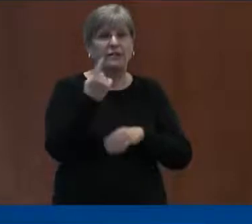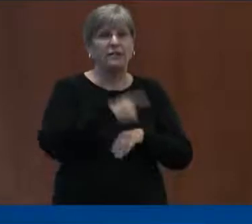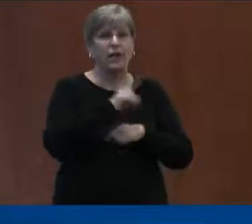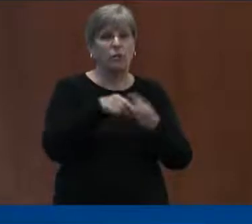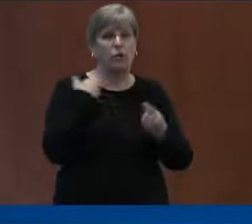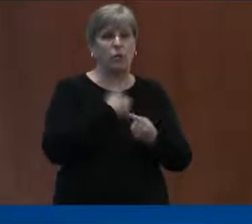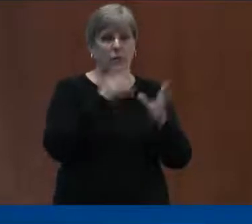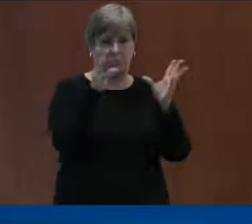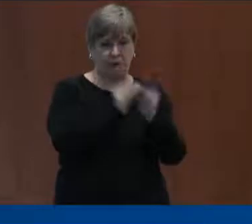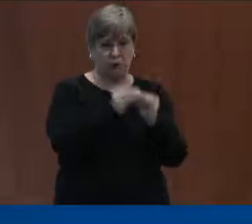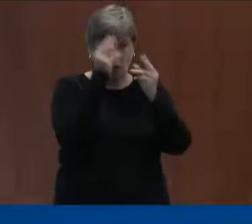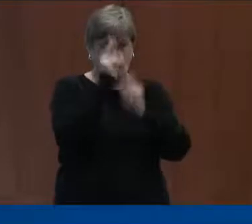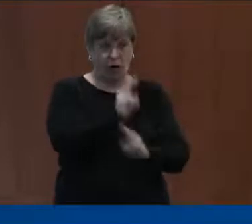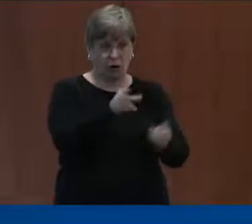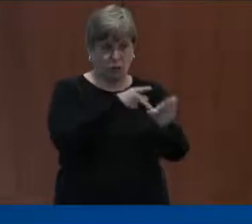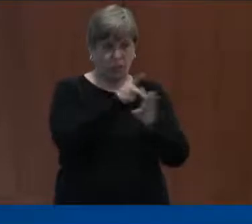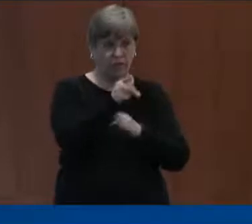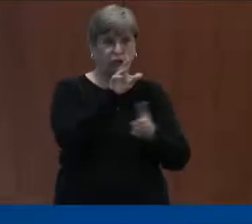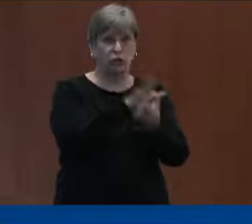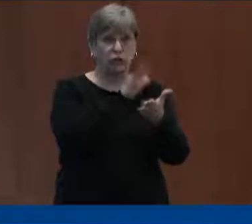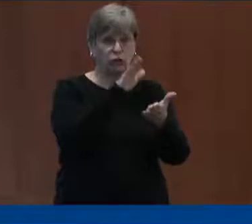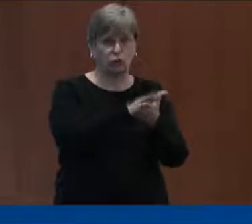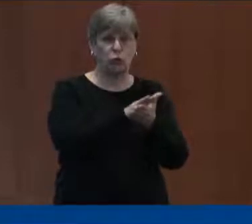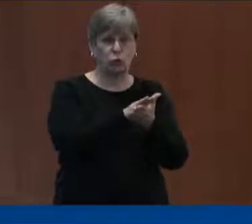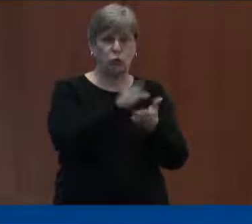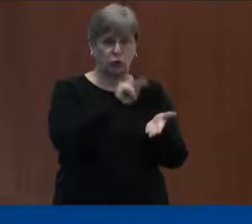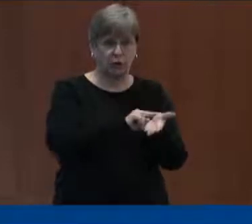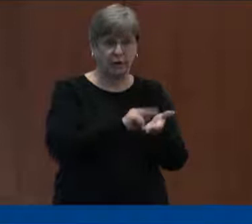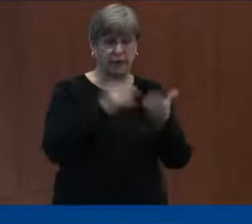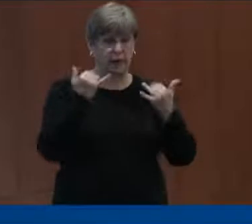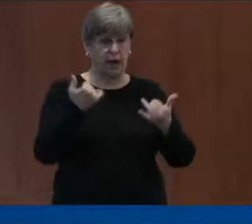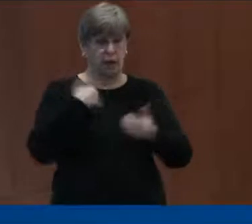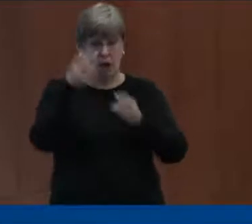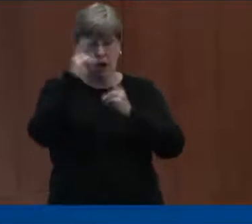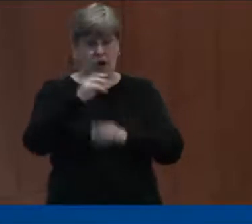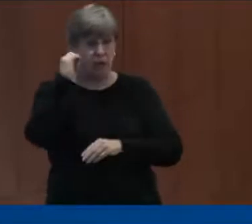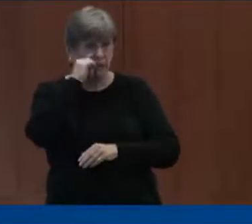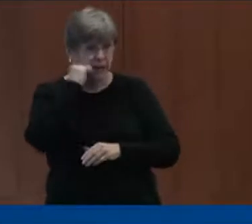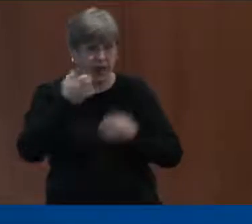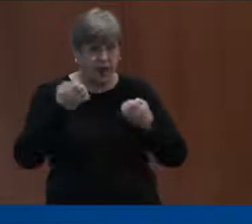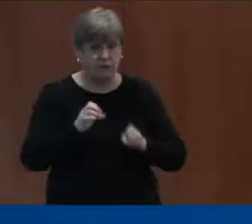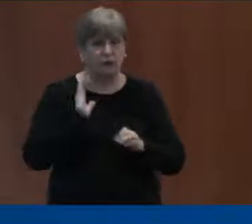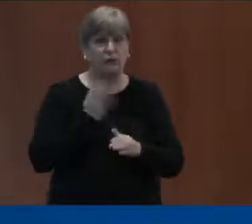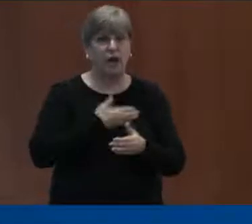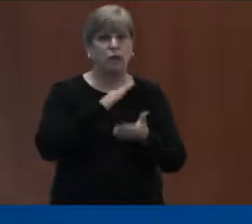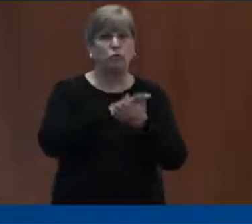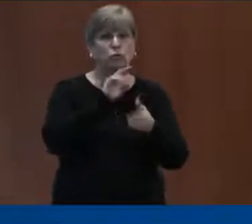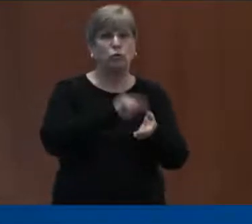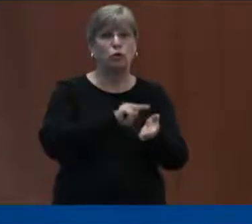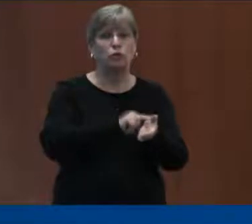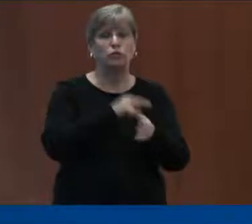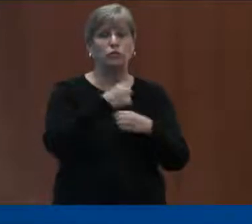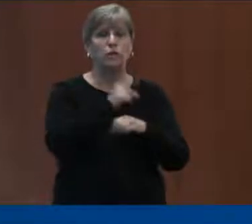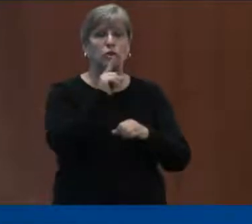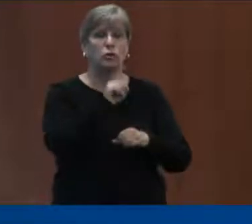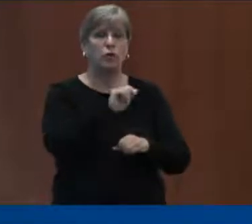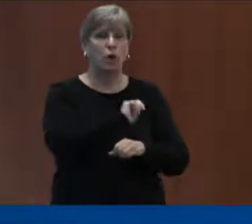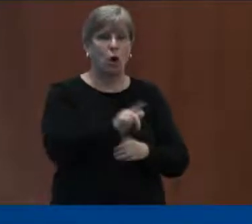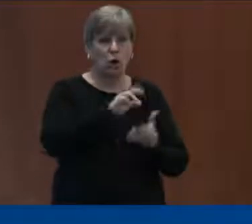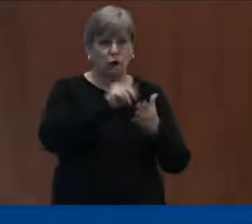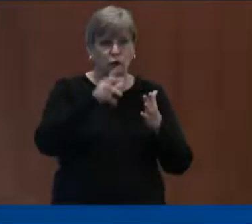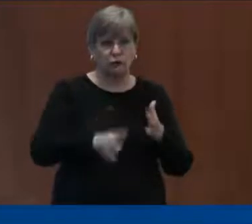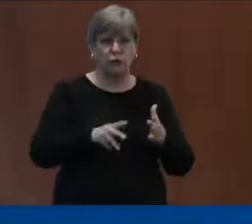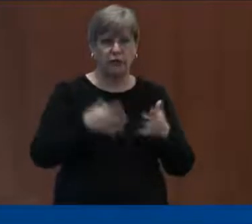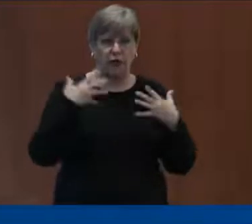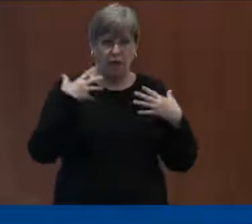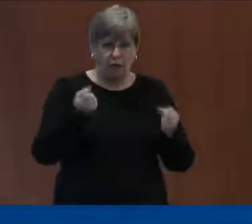come together to honor the field of school nursing. Today, we honor the daily efforts of our school nurses to ensure that all students'